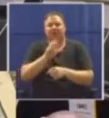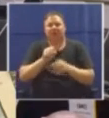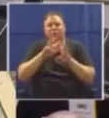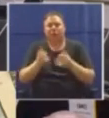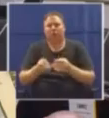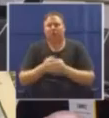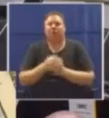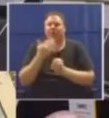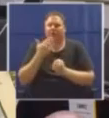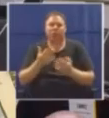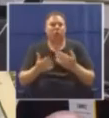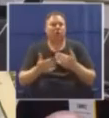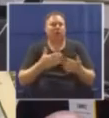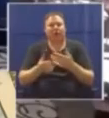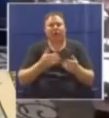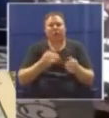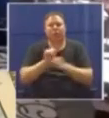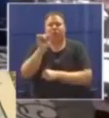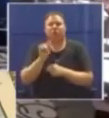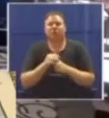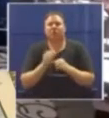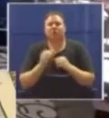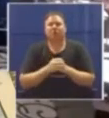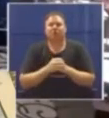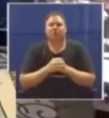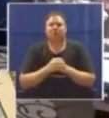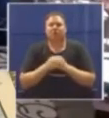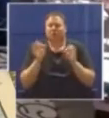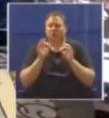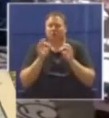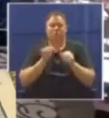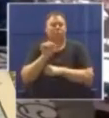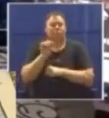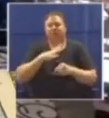objections to the motion? No objections agreed to.